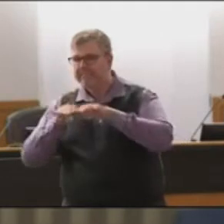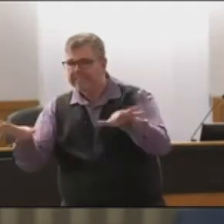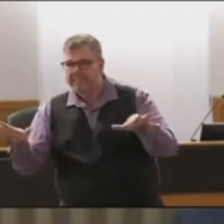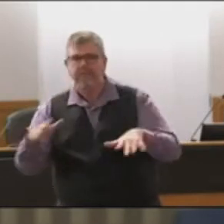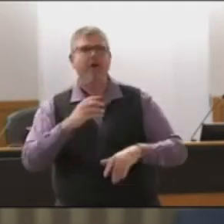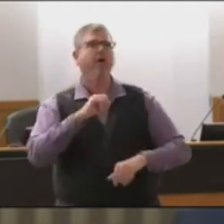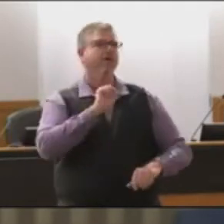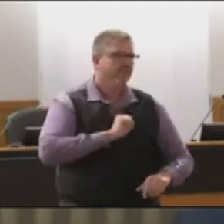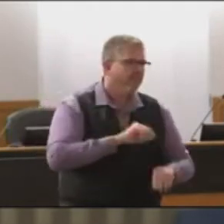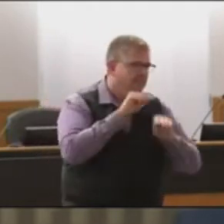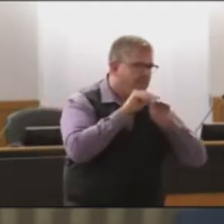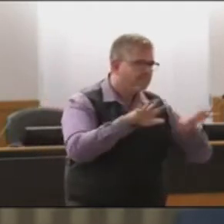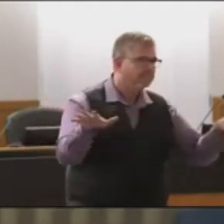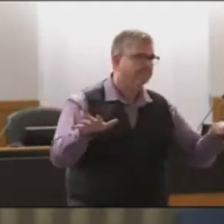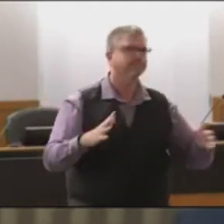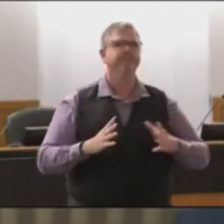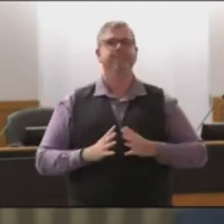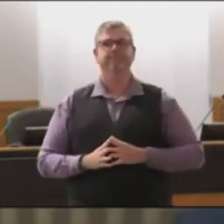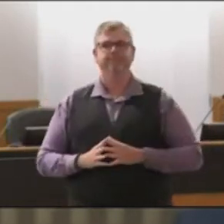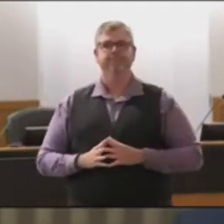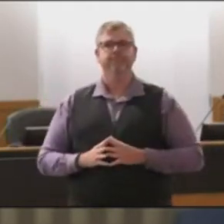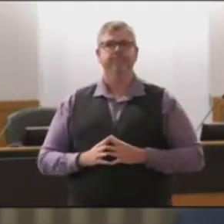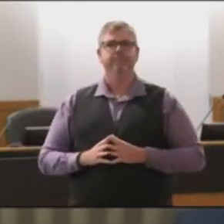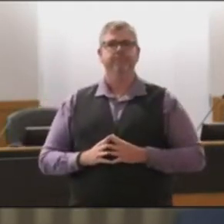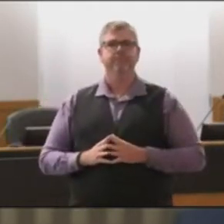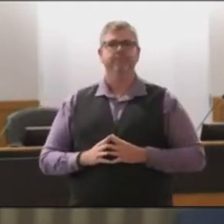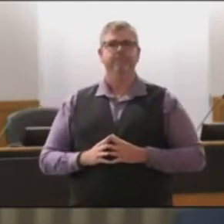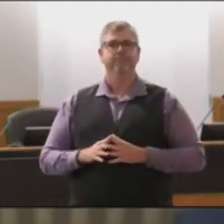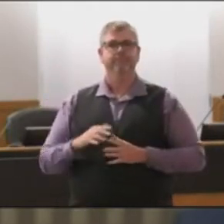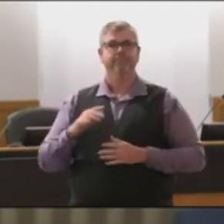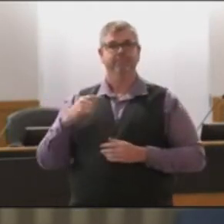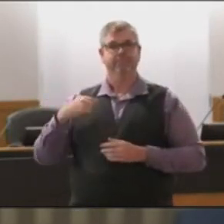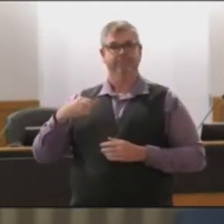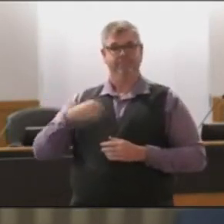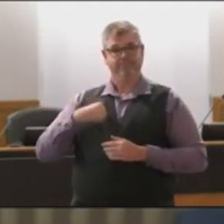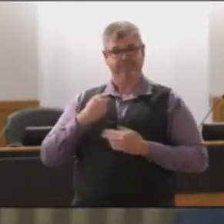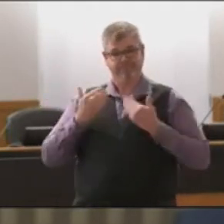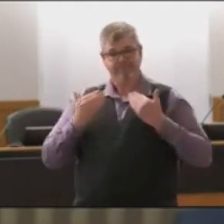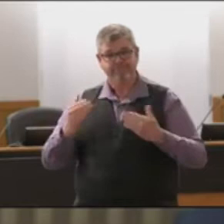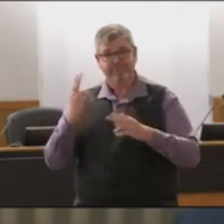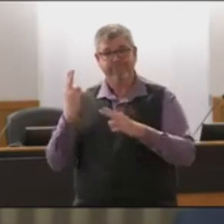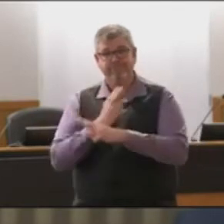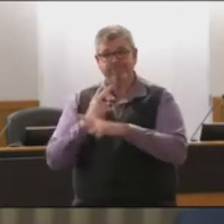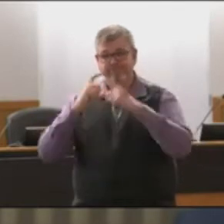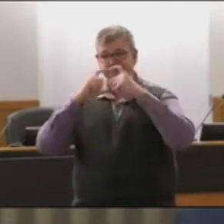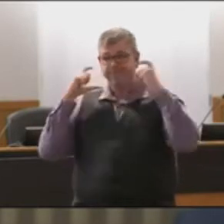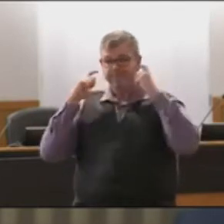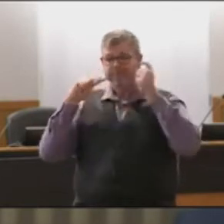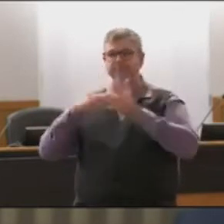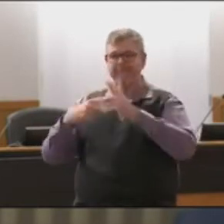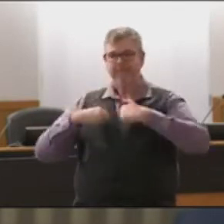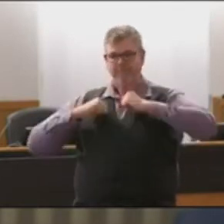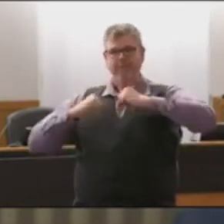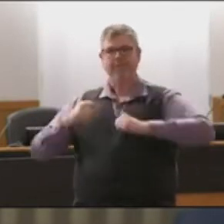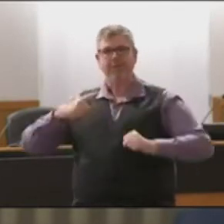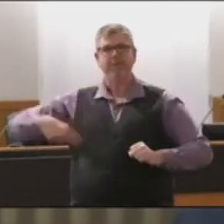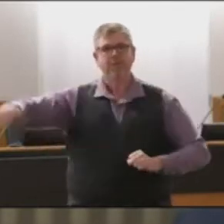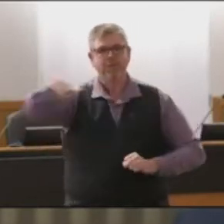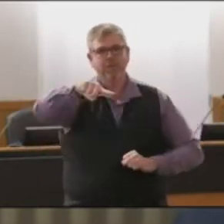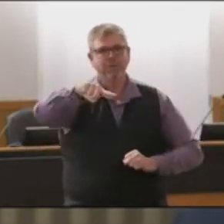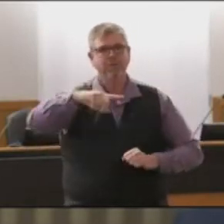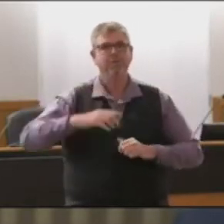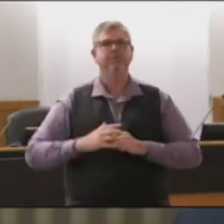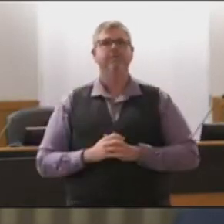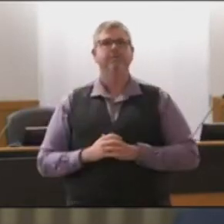to protect one another. When I wear a face covering, I do it to protect others. Right now, I'm not currently wearing one because we are